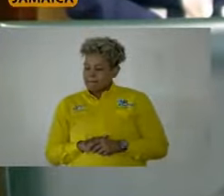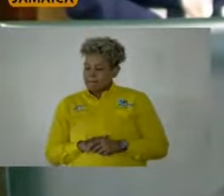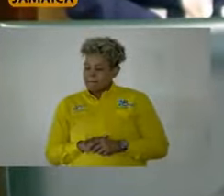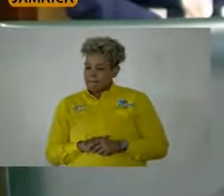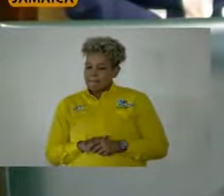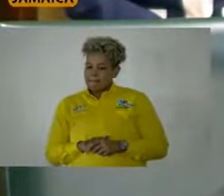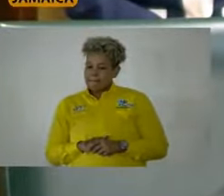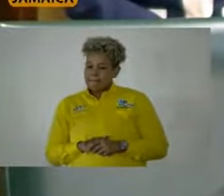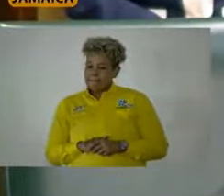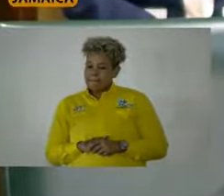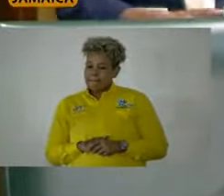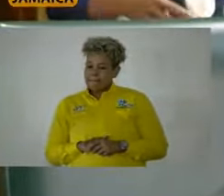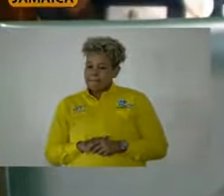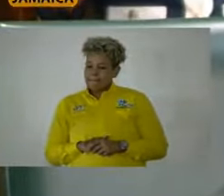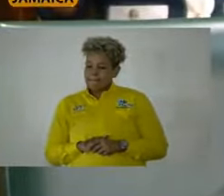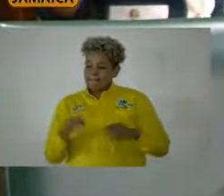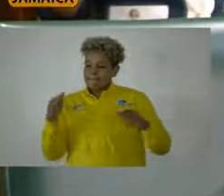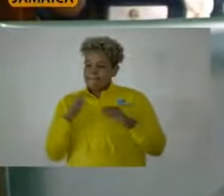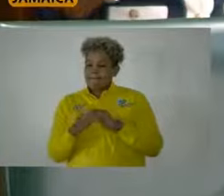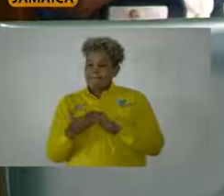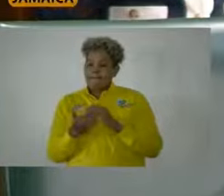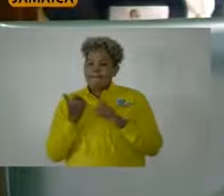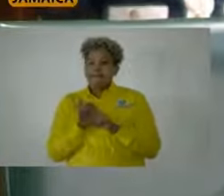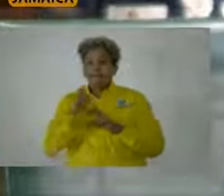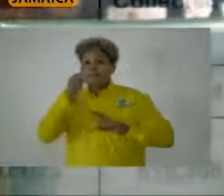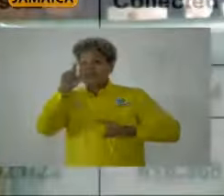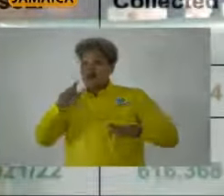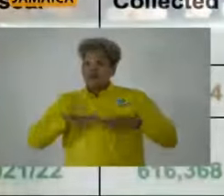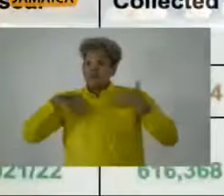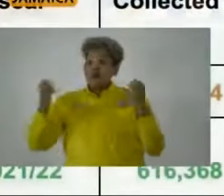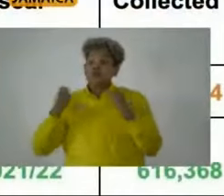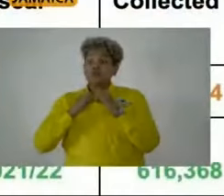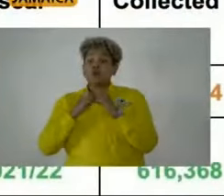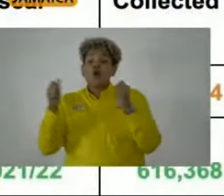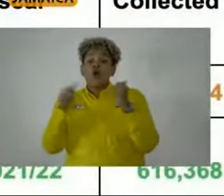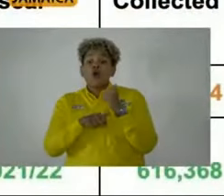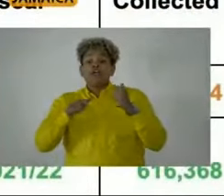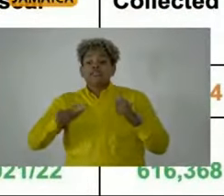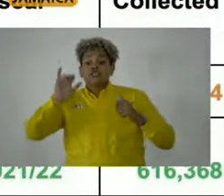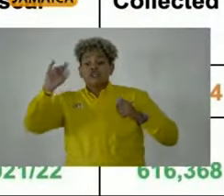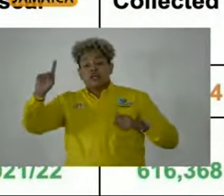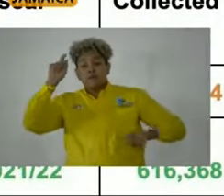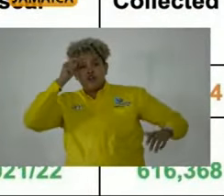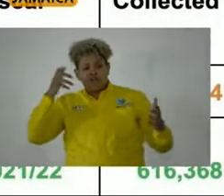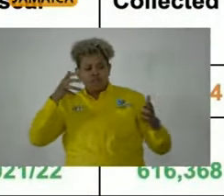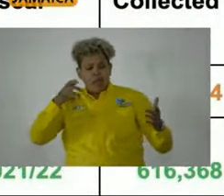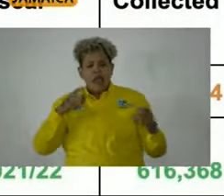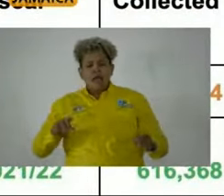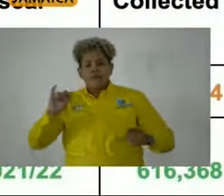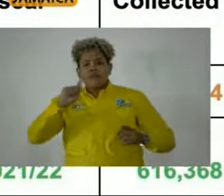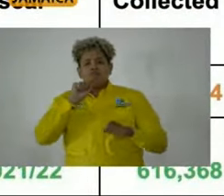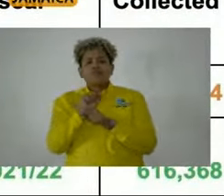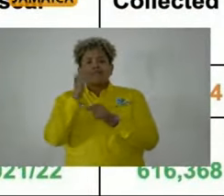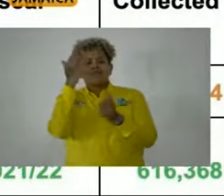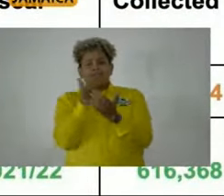Jamaicans are taxed much more under this JLP government. That's just a